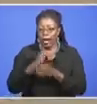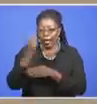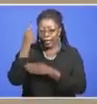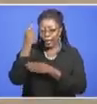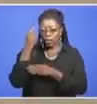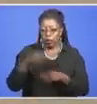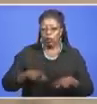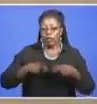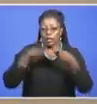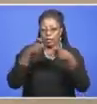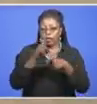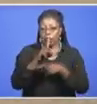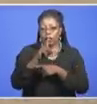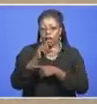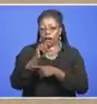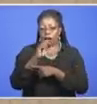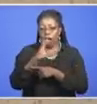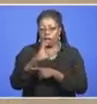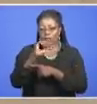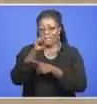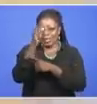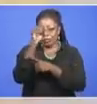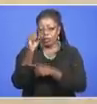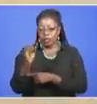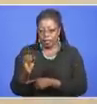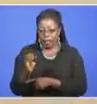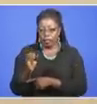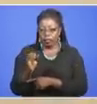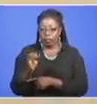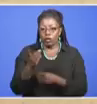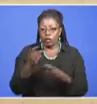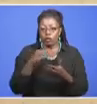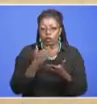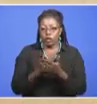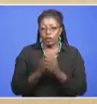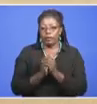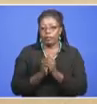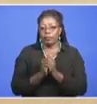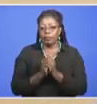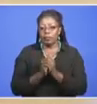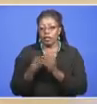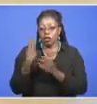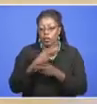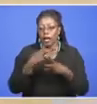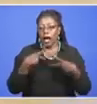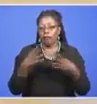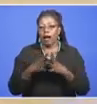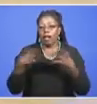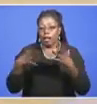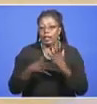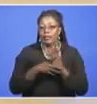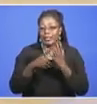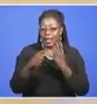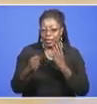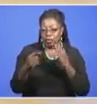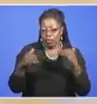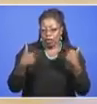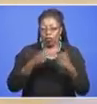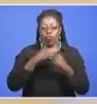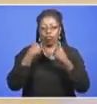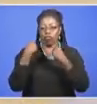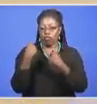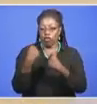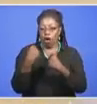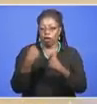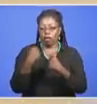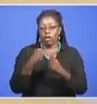we give 110% effort, we do good. You have a lot of talent. Young, strong. You know,